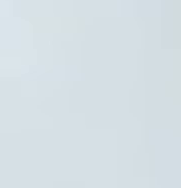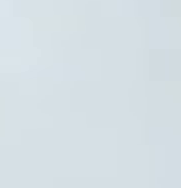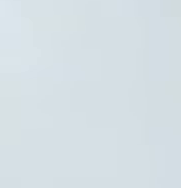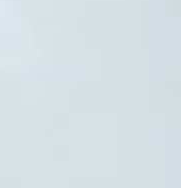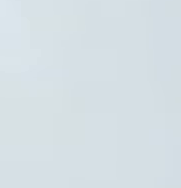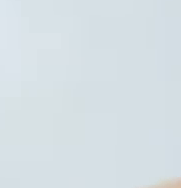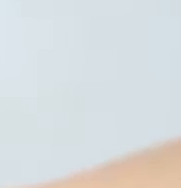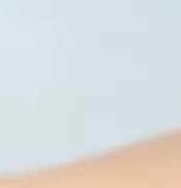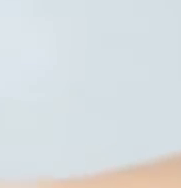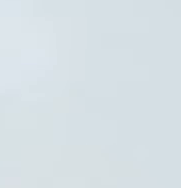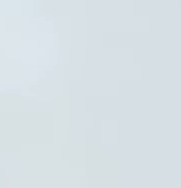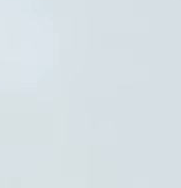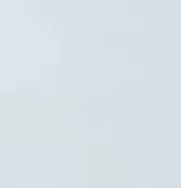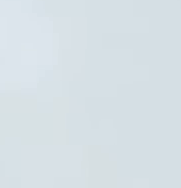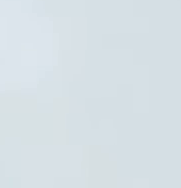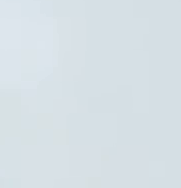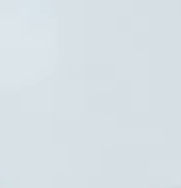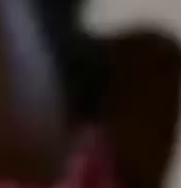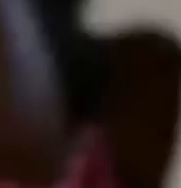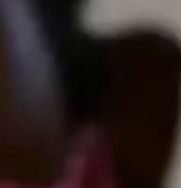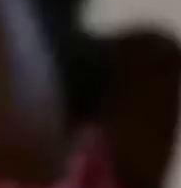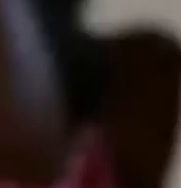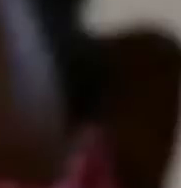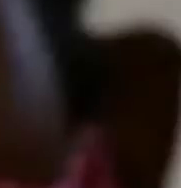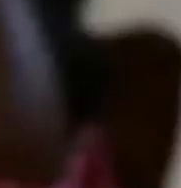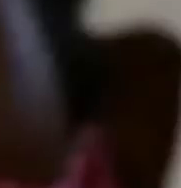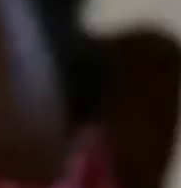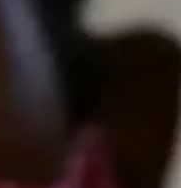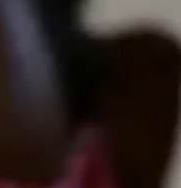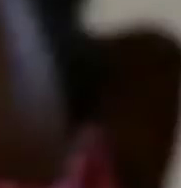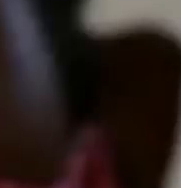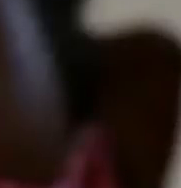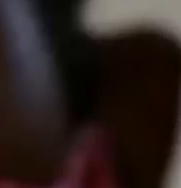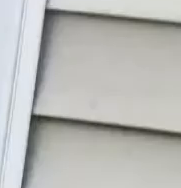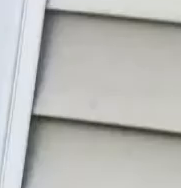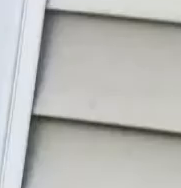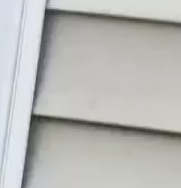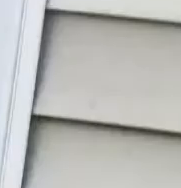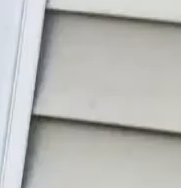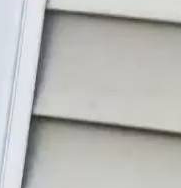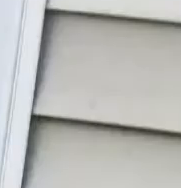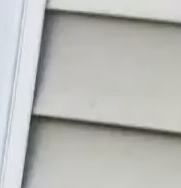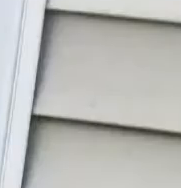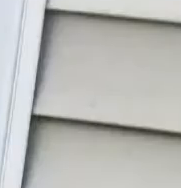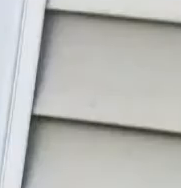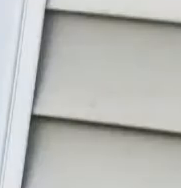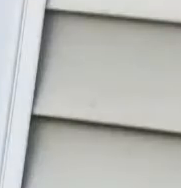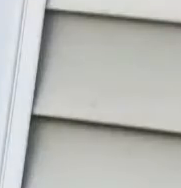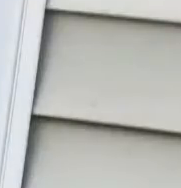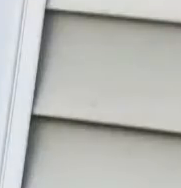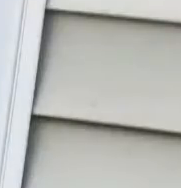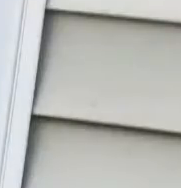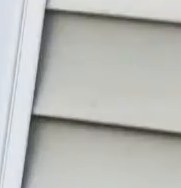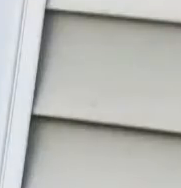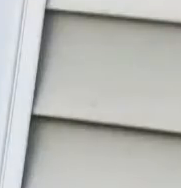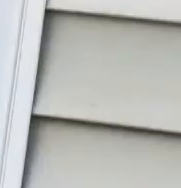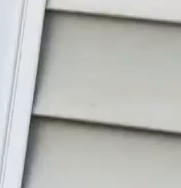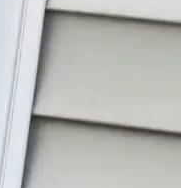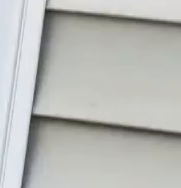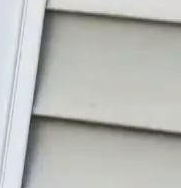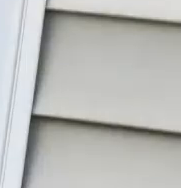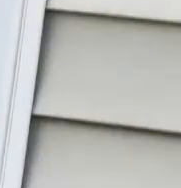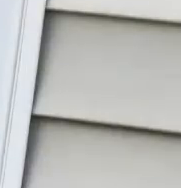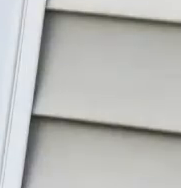distancing, proper hygiene measures, wearing your mask, shielding the vulnerable and elderly in